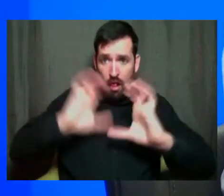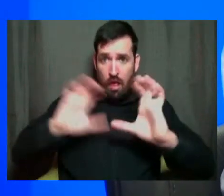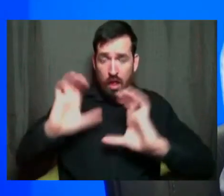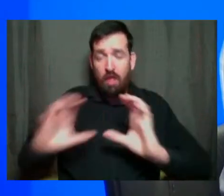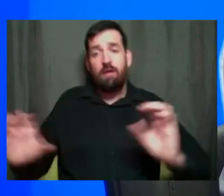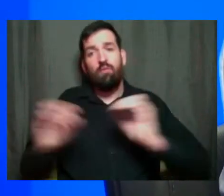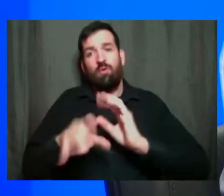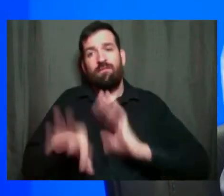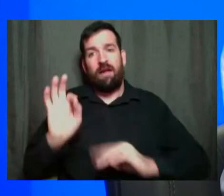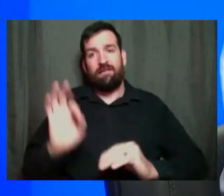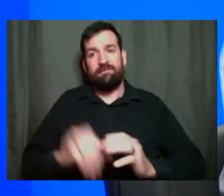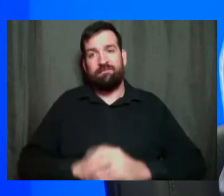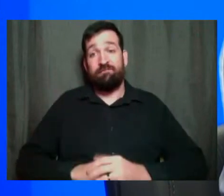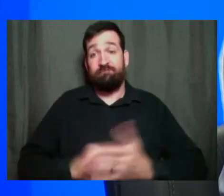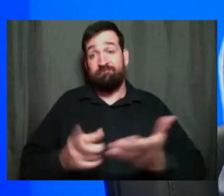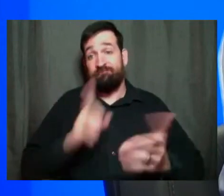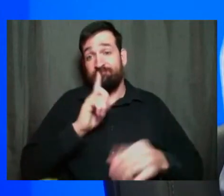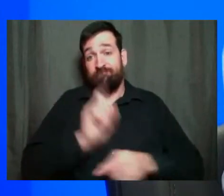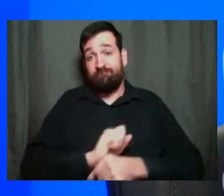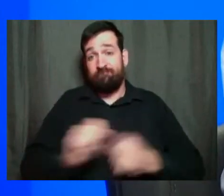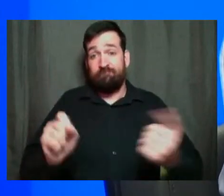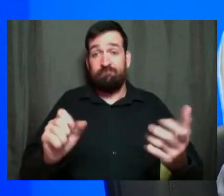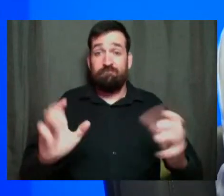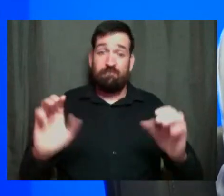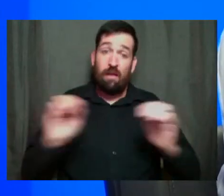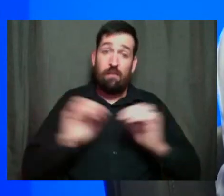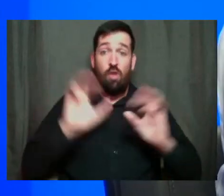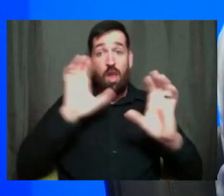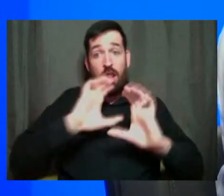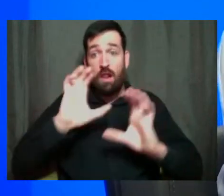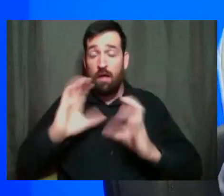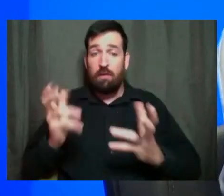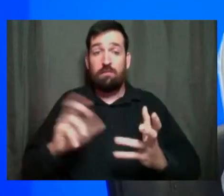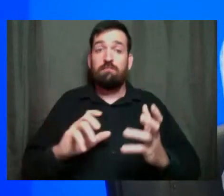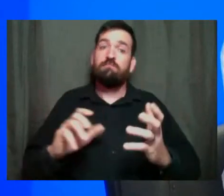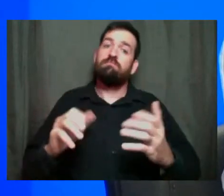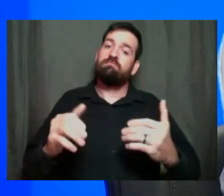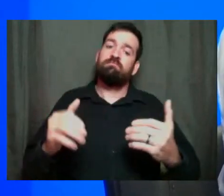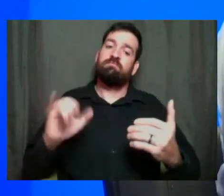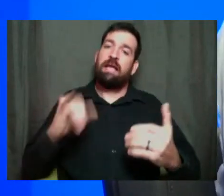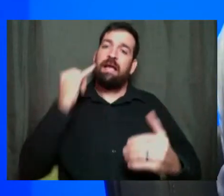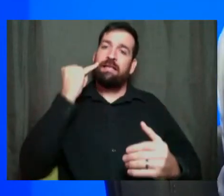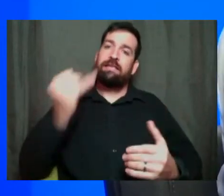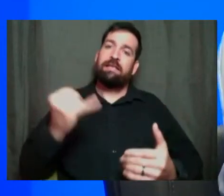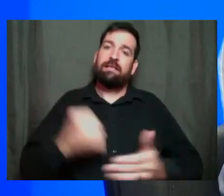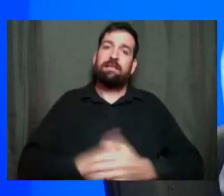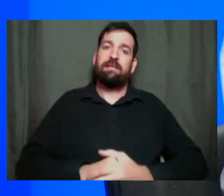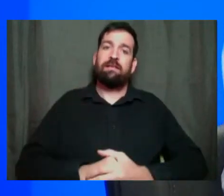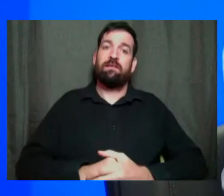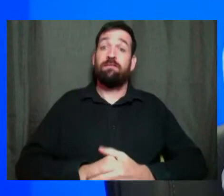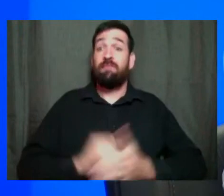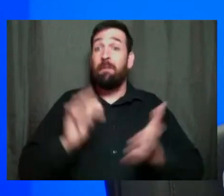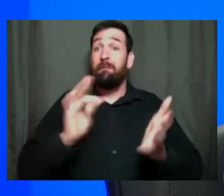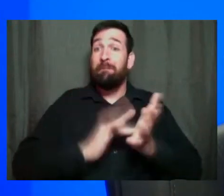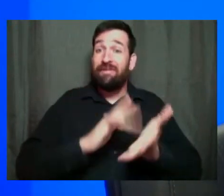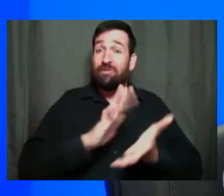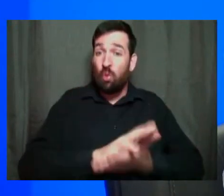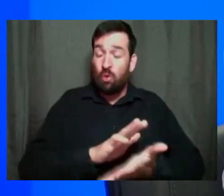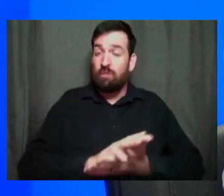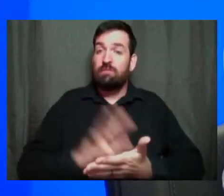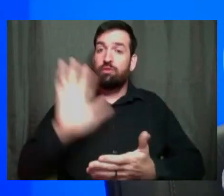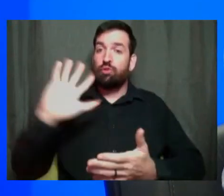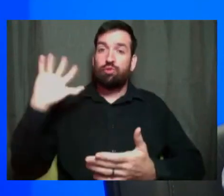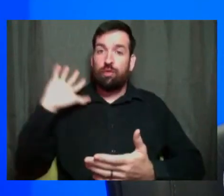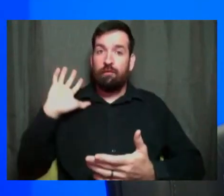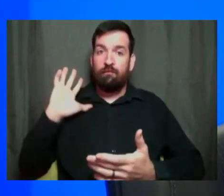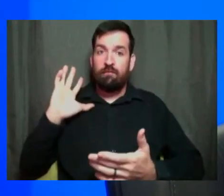that is what we find. The more we look for it, because we've had this kind of idea. It's even in med school. We used to have